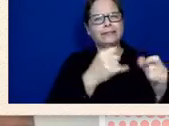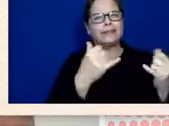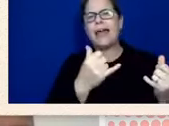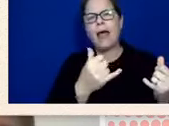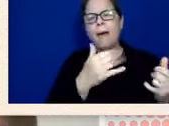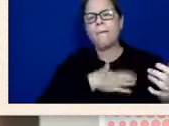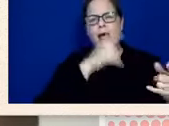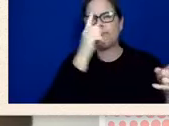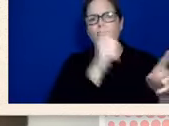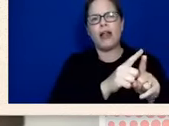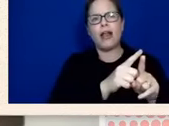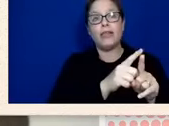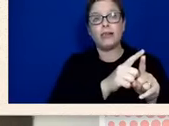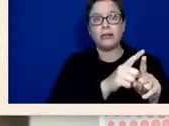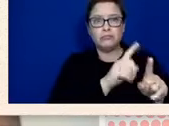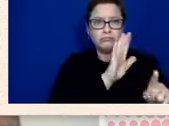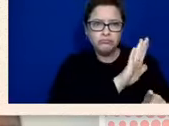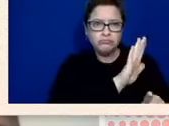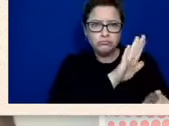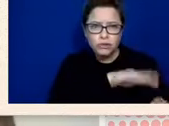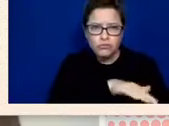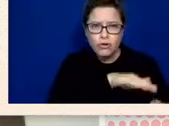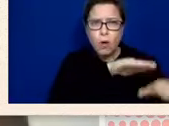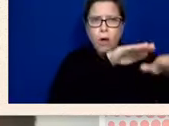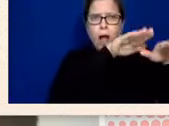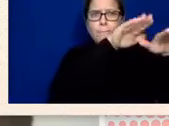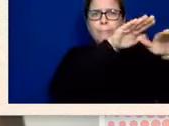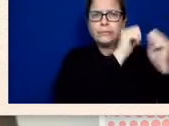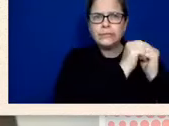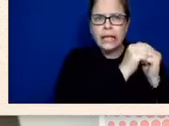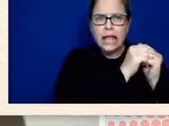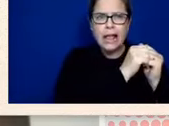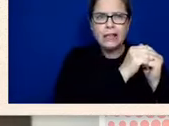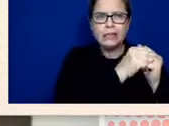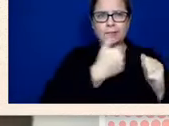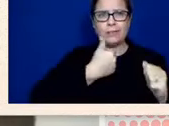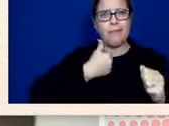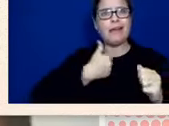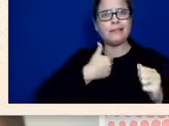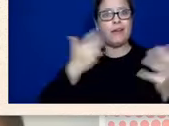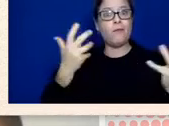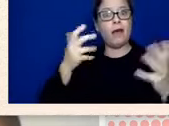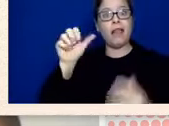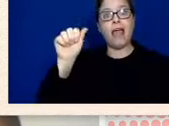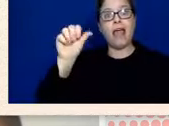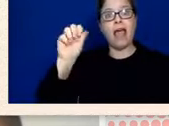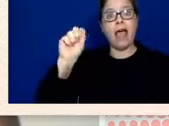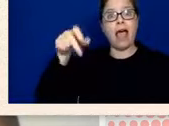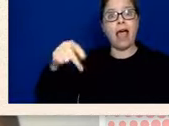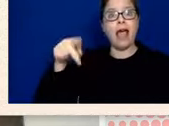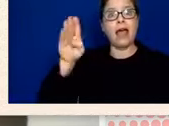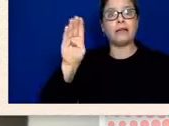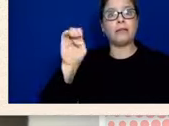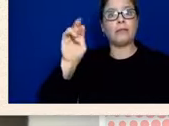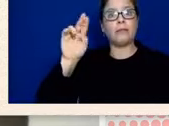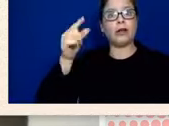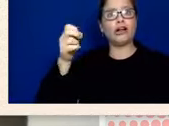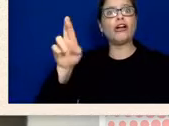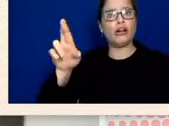how was it growing up? Especially me, since I have Asperger's syndrome. How has that affected you growing